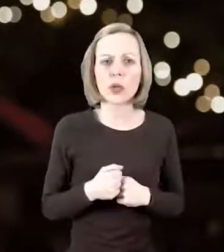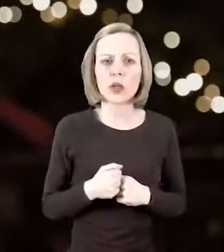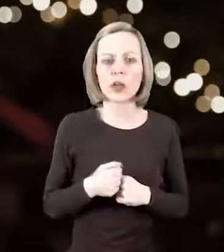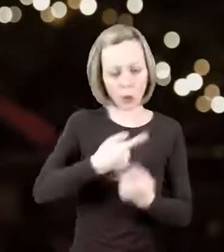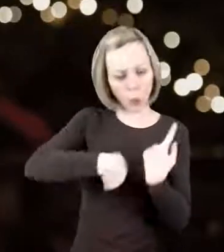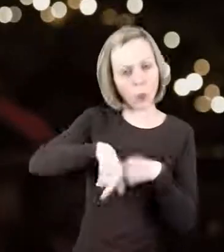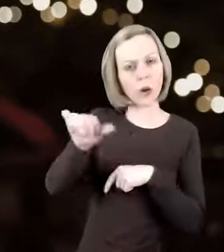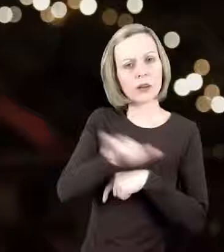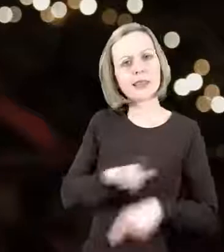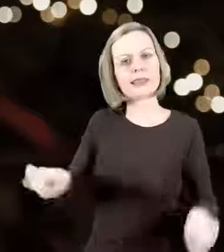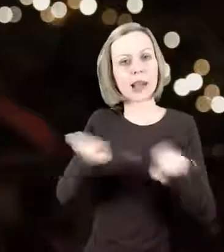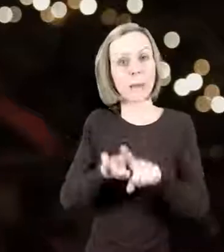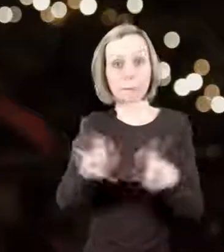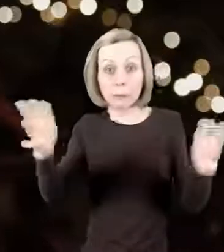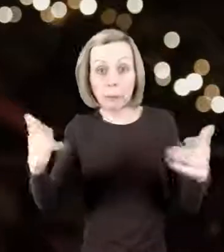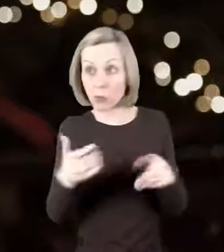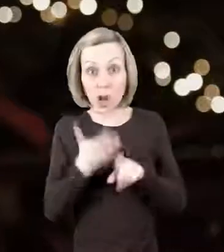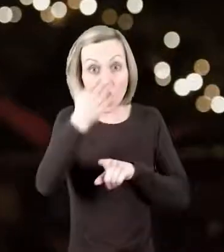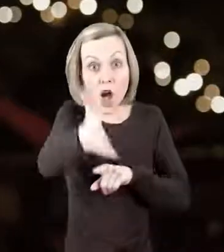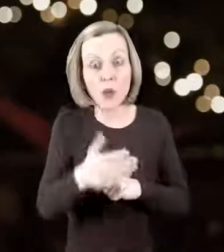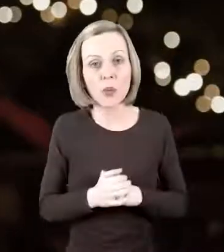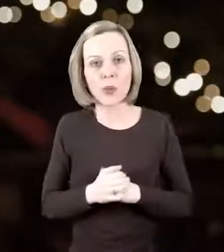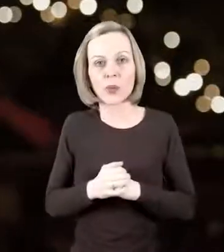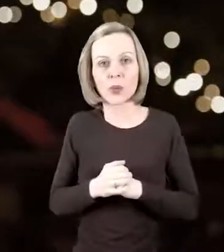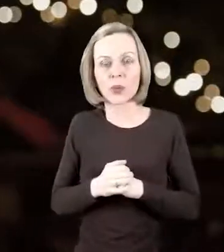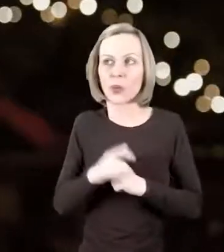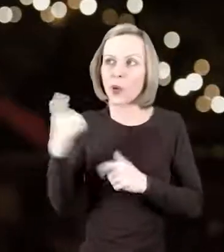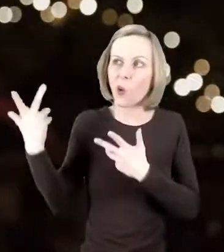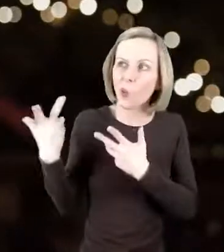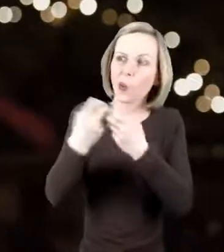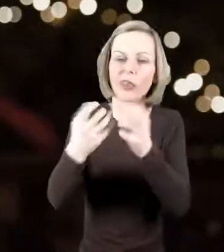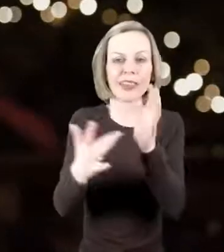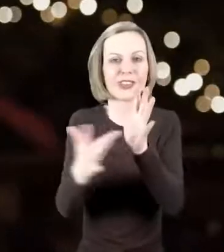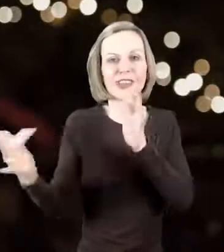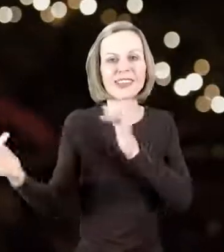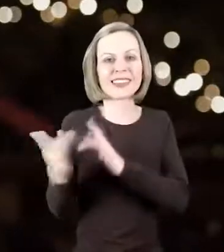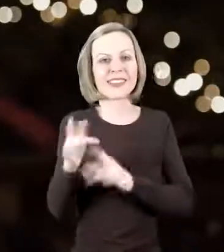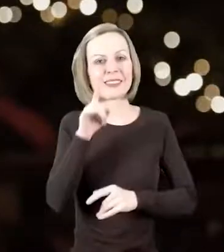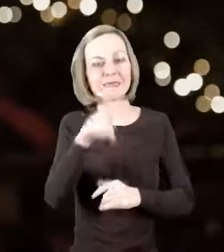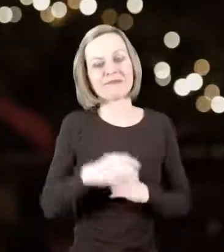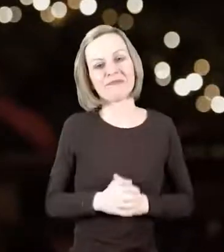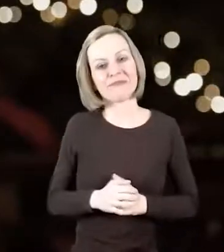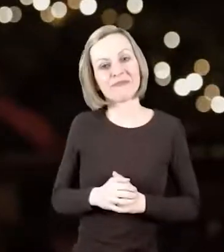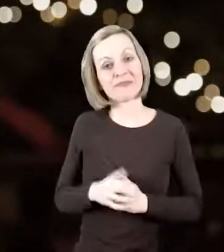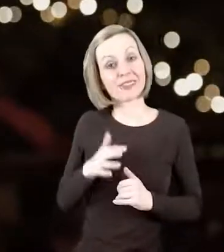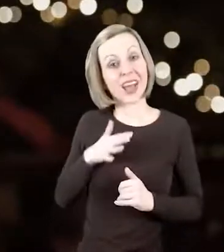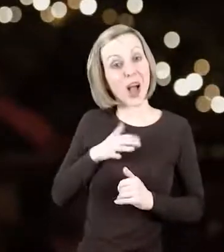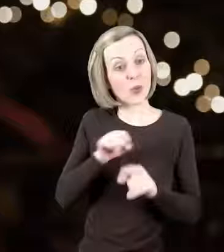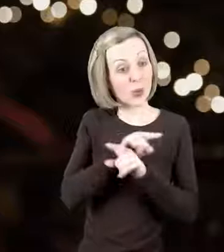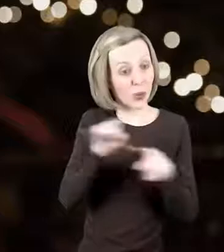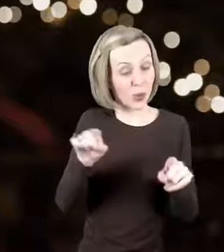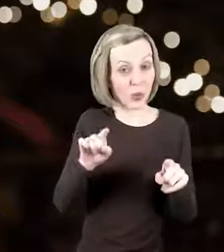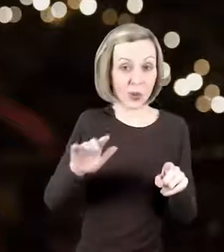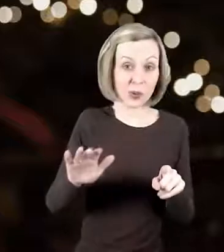said, ah, let's go. And that's what we need to do. Let's go